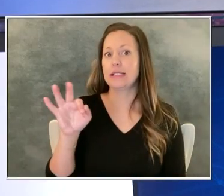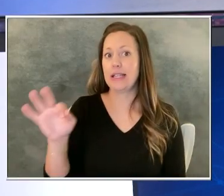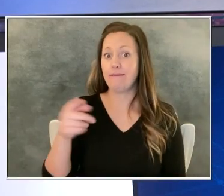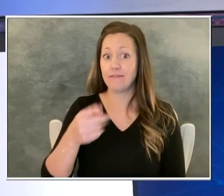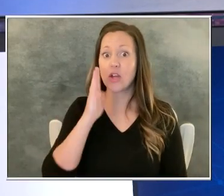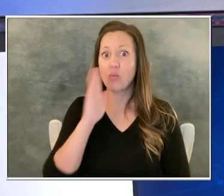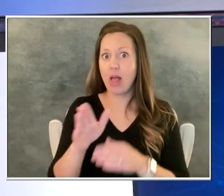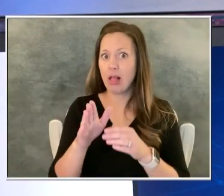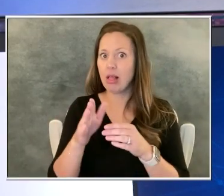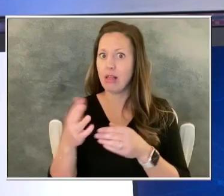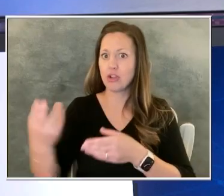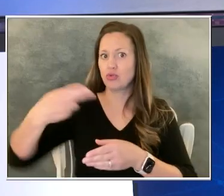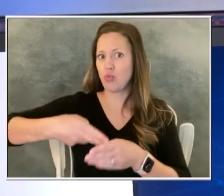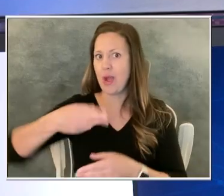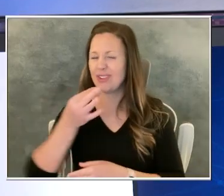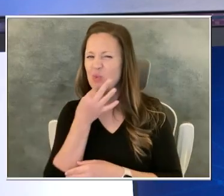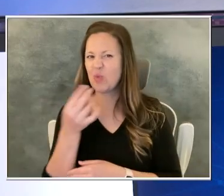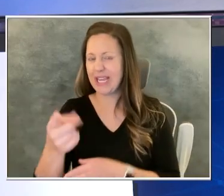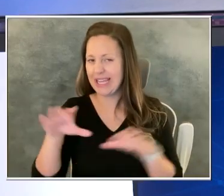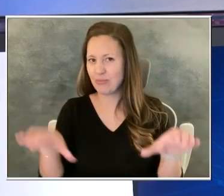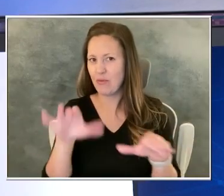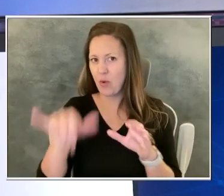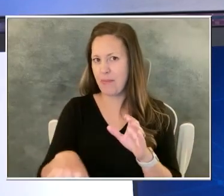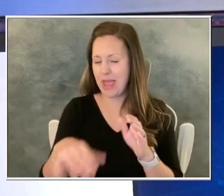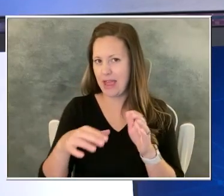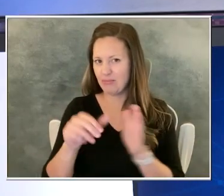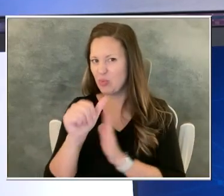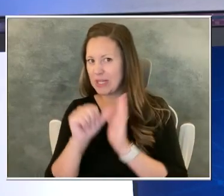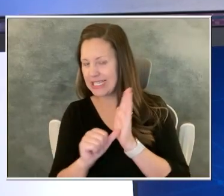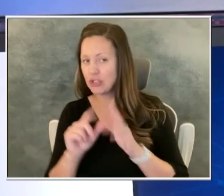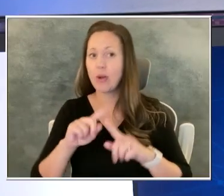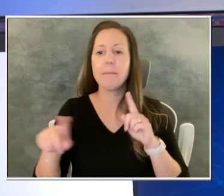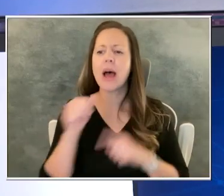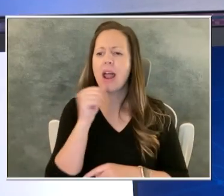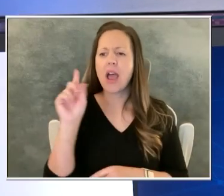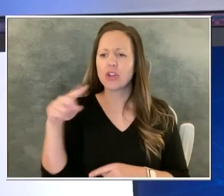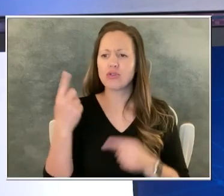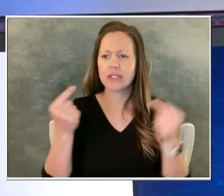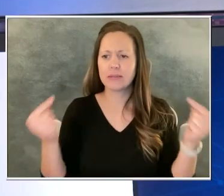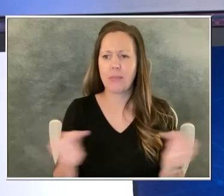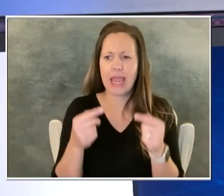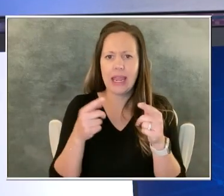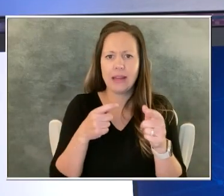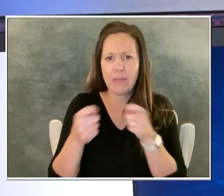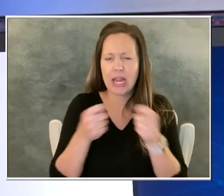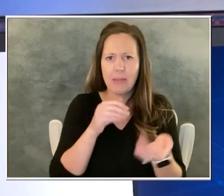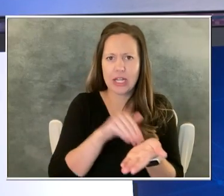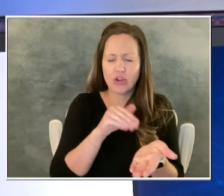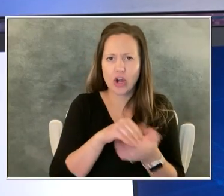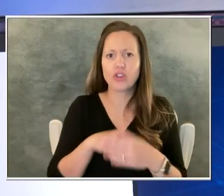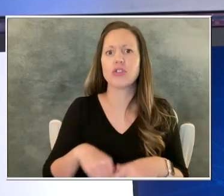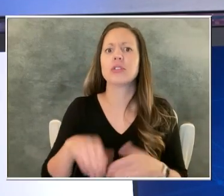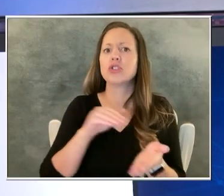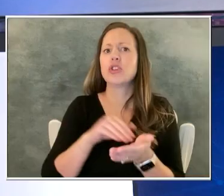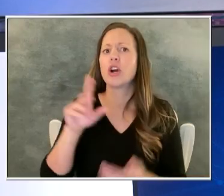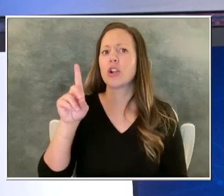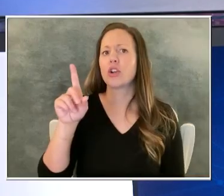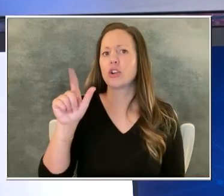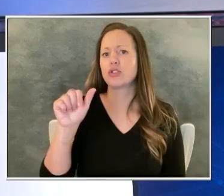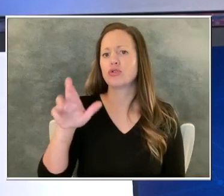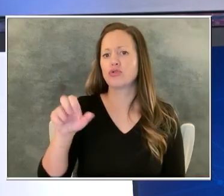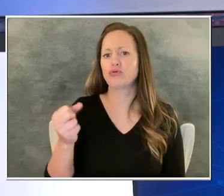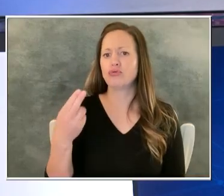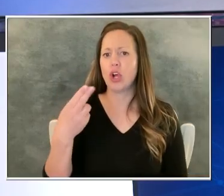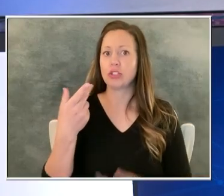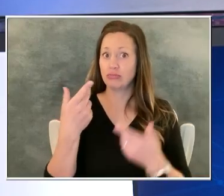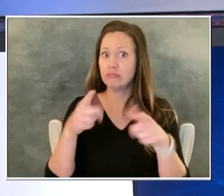moment. But it's not just pain management doctors using this device. Dr. J.P. Darsh, a family medicine and sports medicine specialist, is